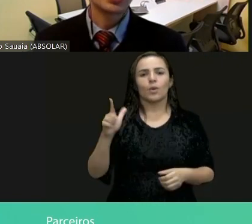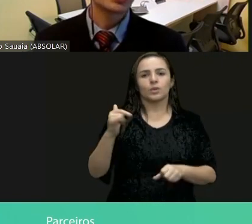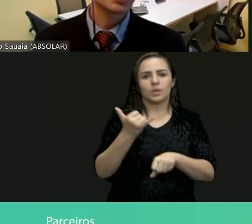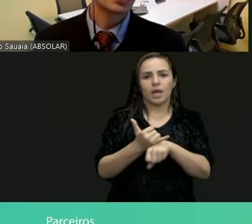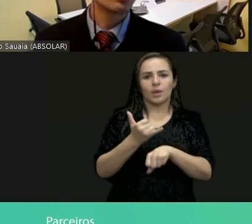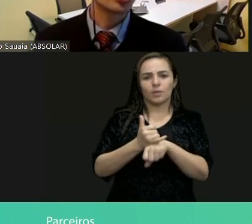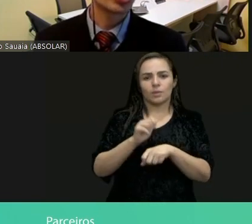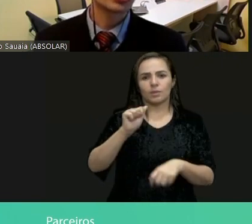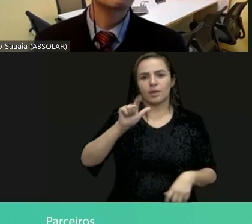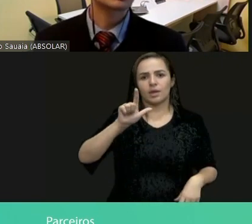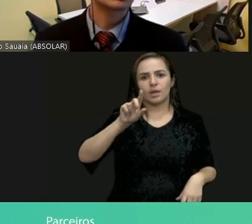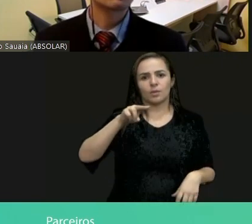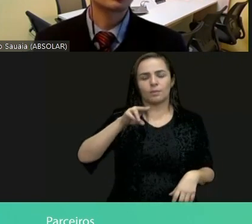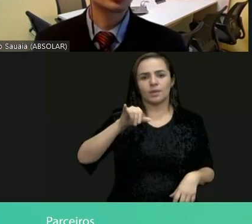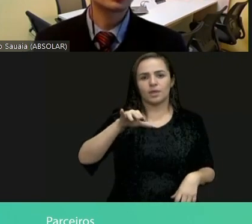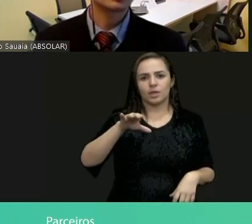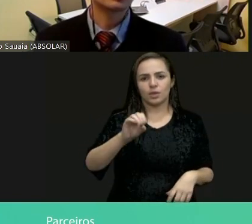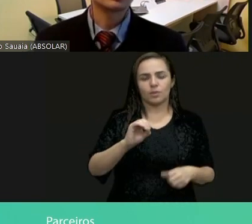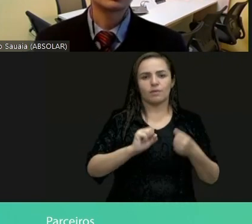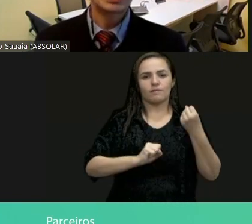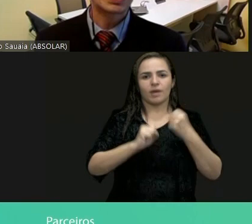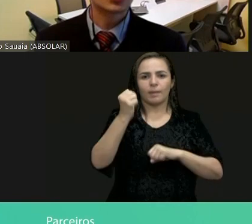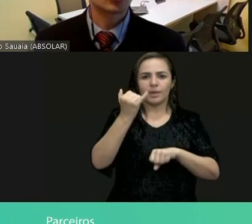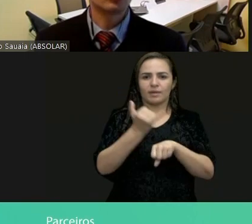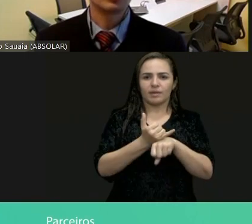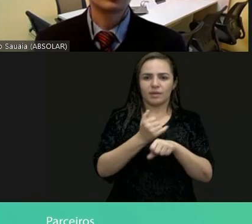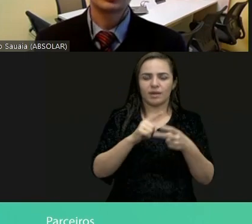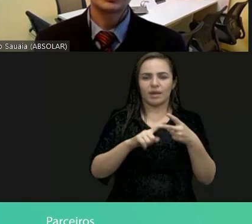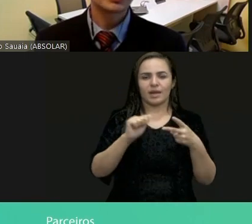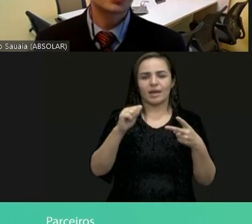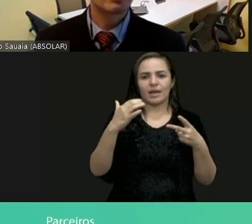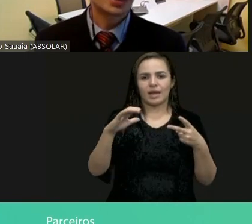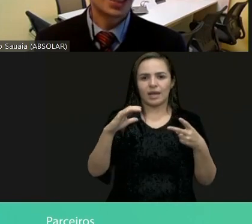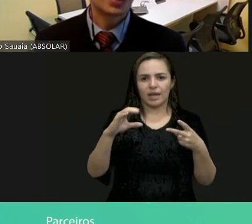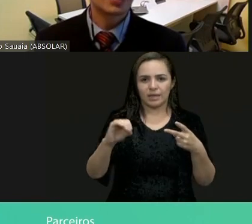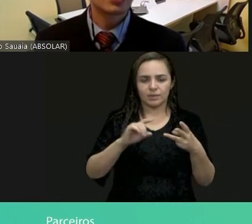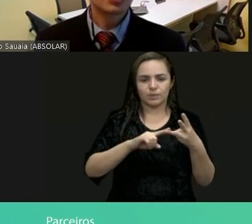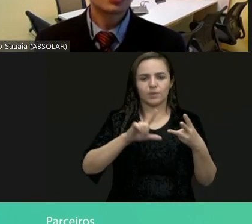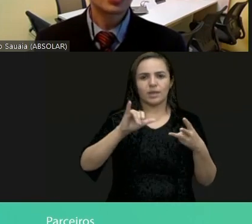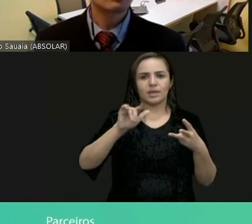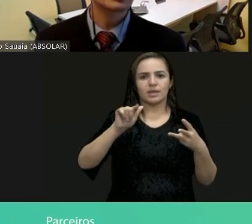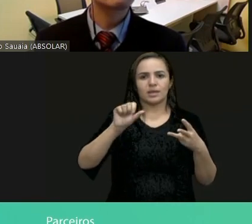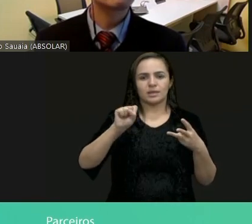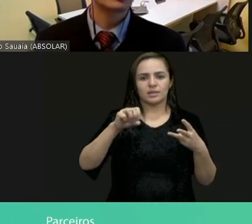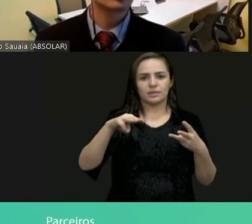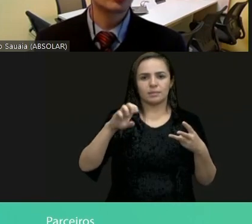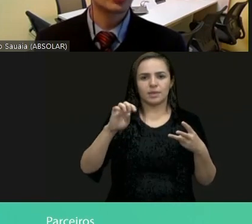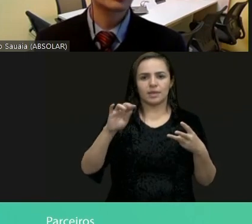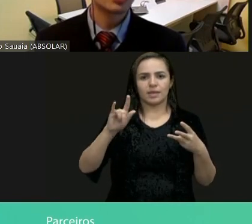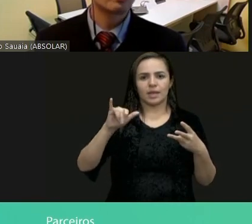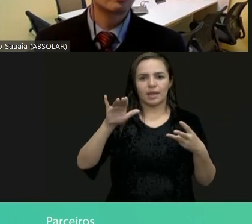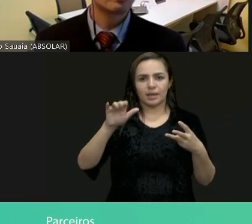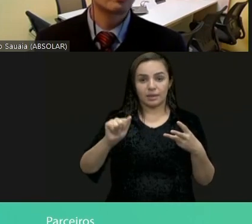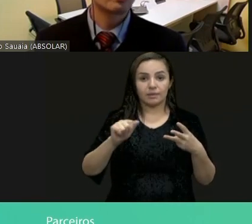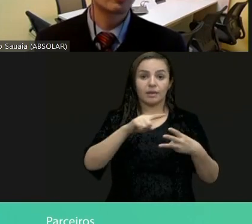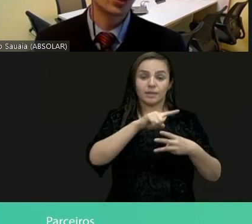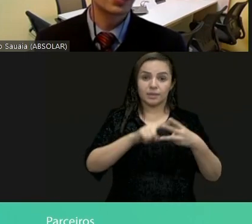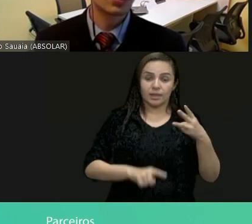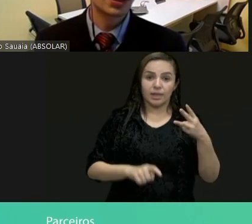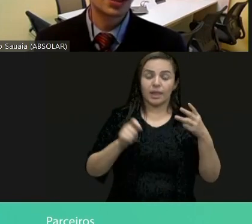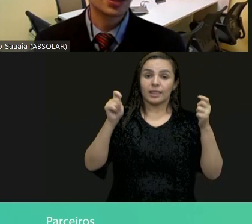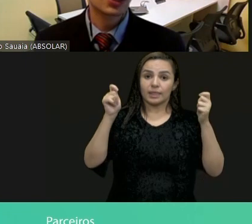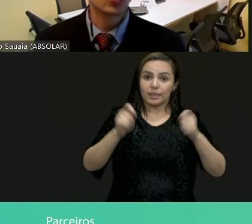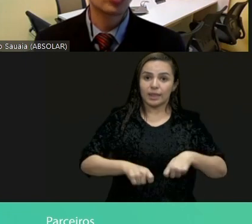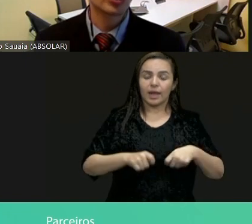Production of aluminum, steel milling, steel, metal alloys,